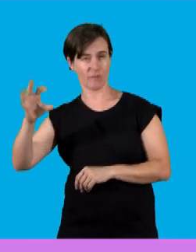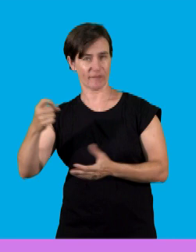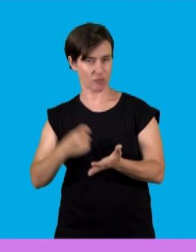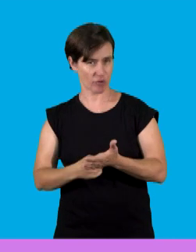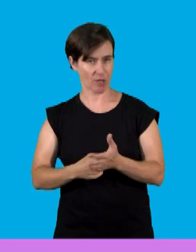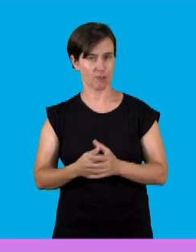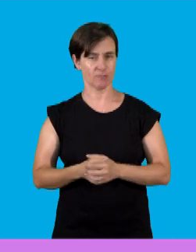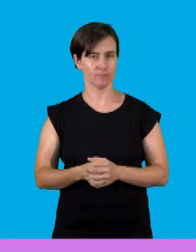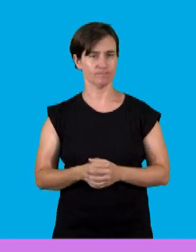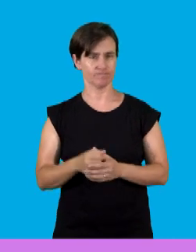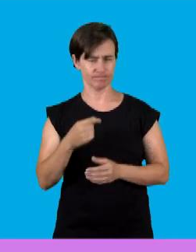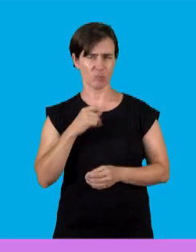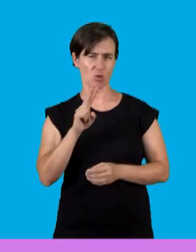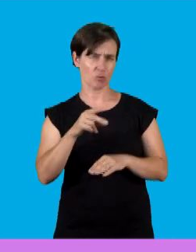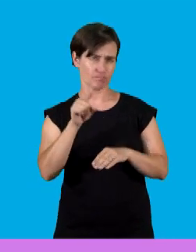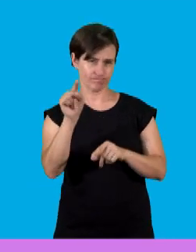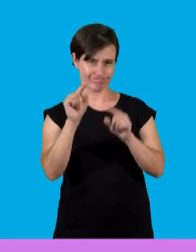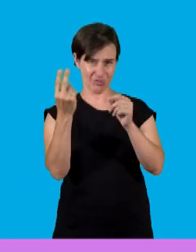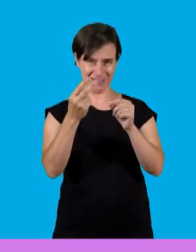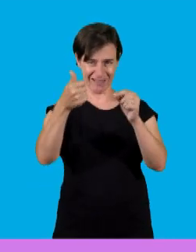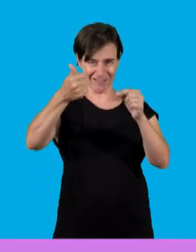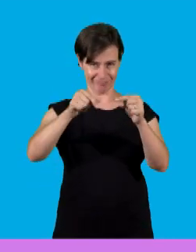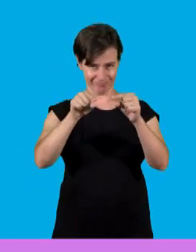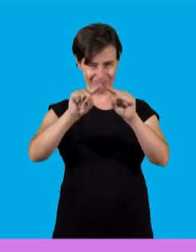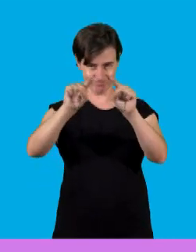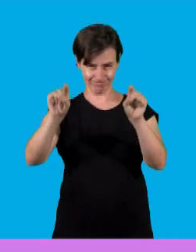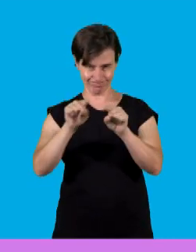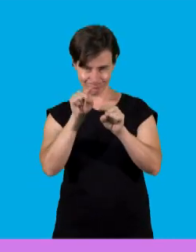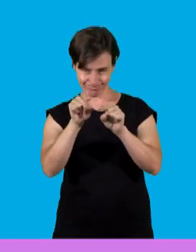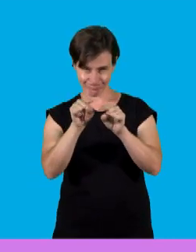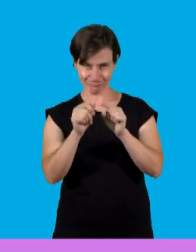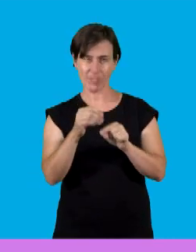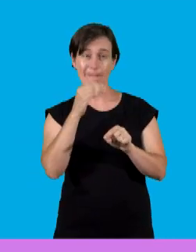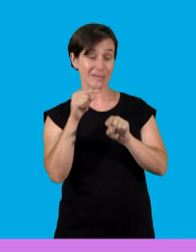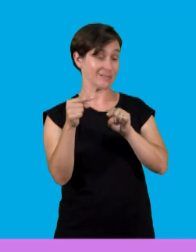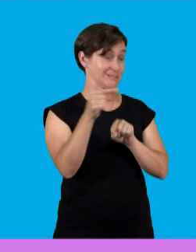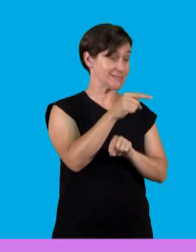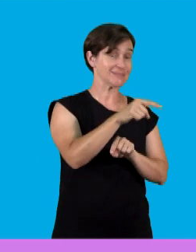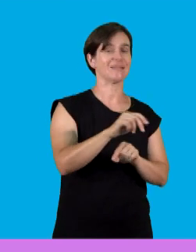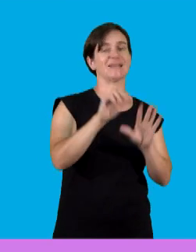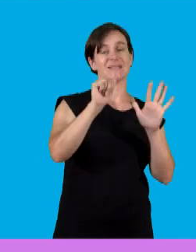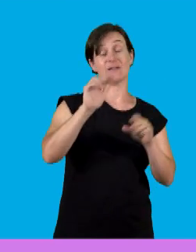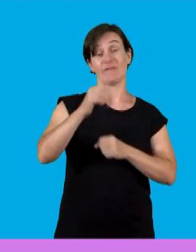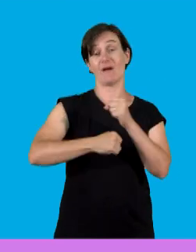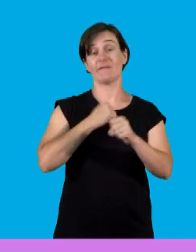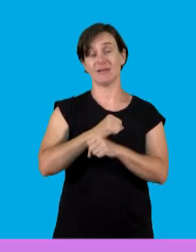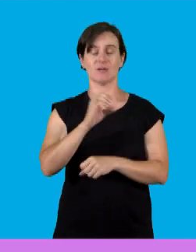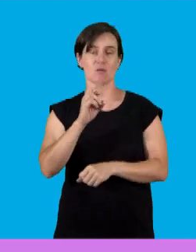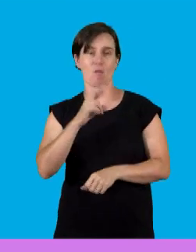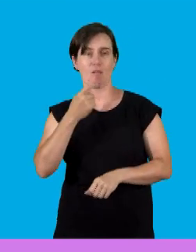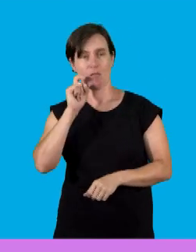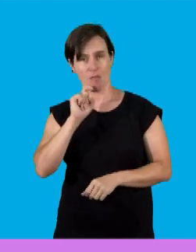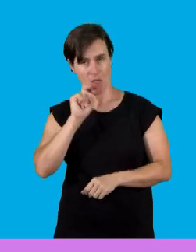141,250 rand? So we are looking at this one here. Okay, so that simply means that you have to be